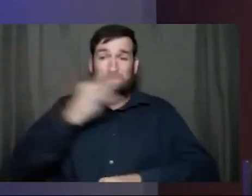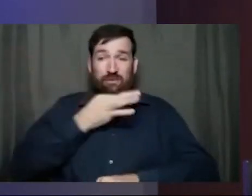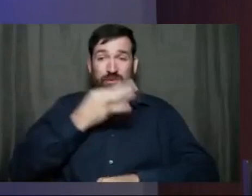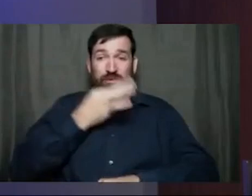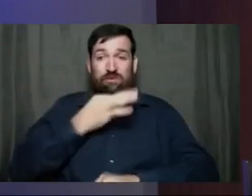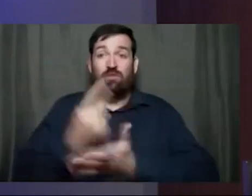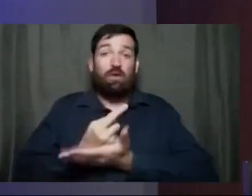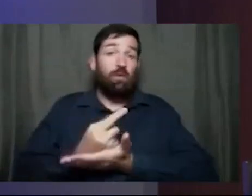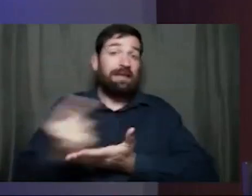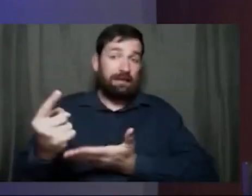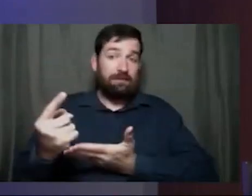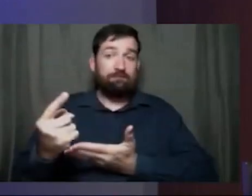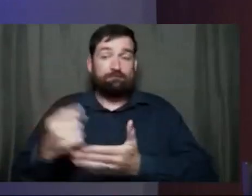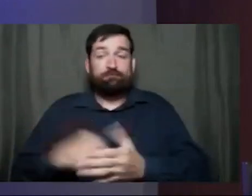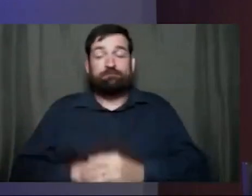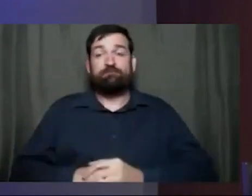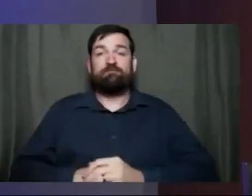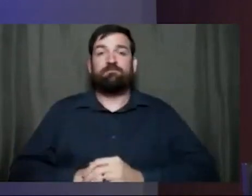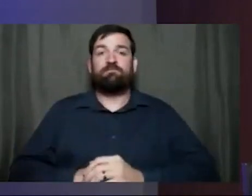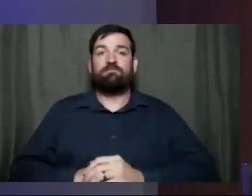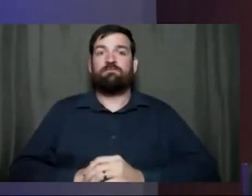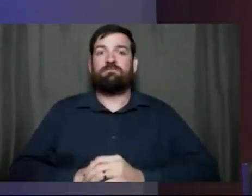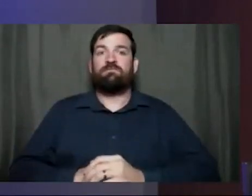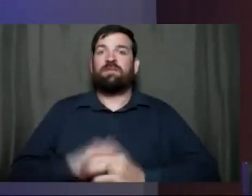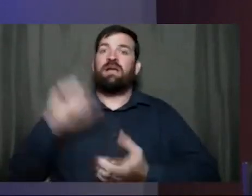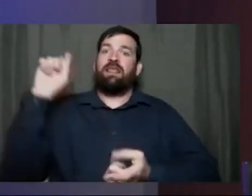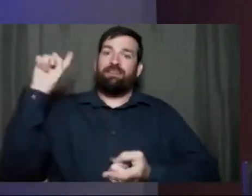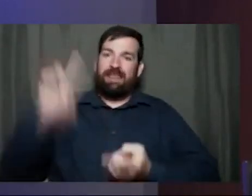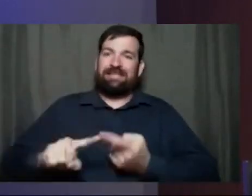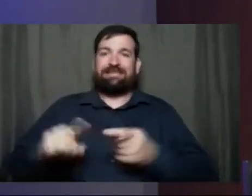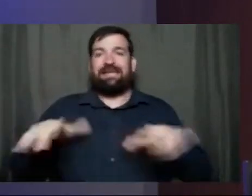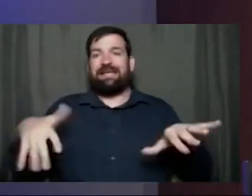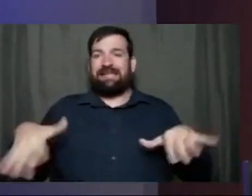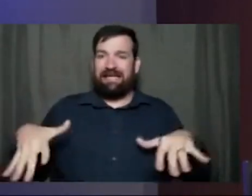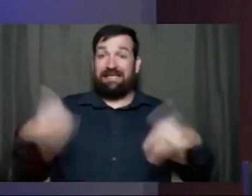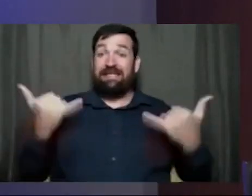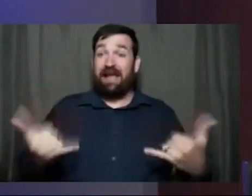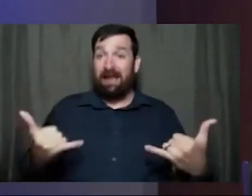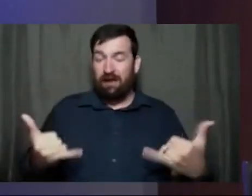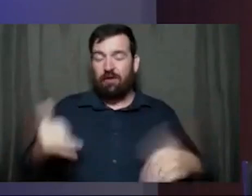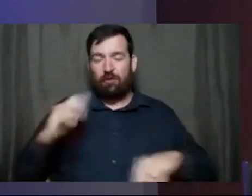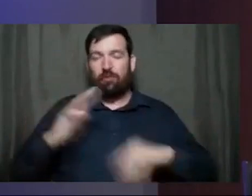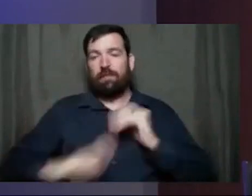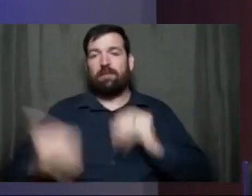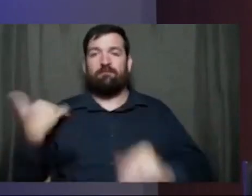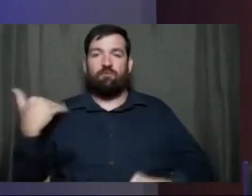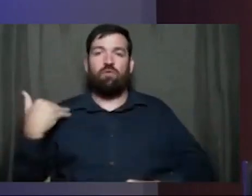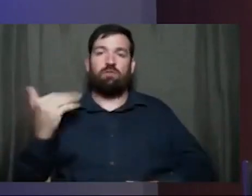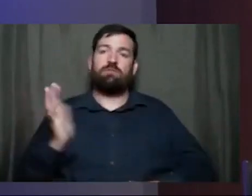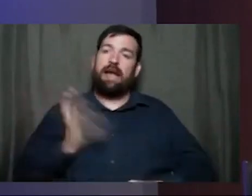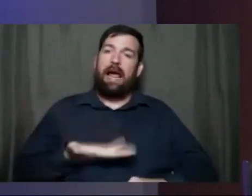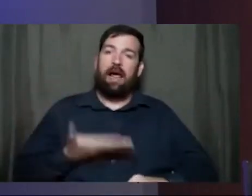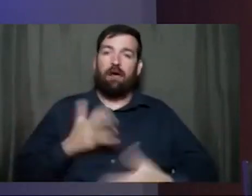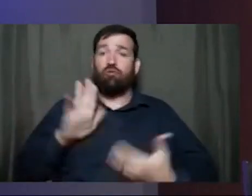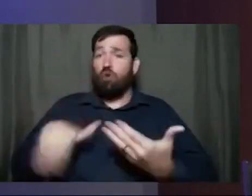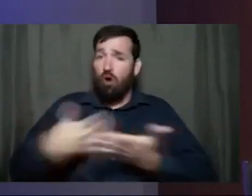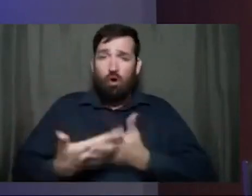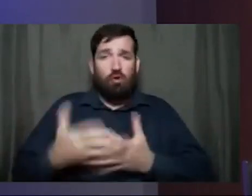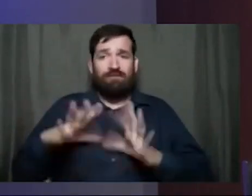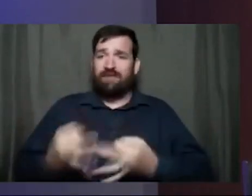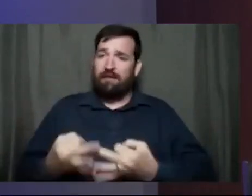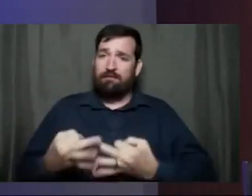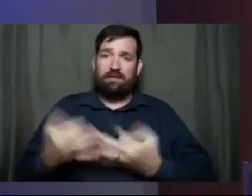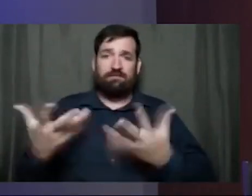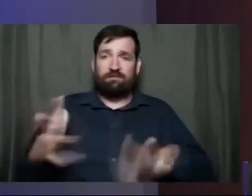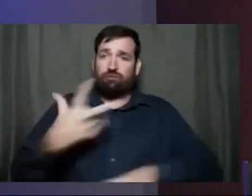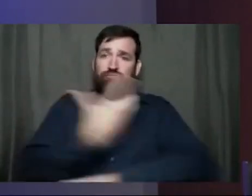just, it's so much less anxiety to get on that airplane at this point, knowing that our youngest is protected, that we are boosted.